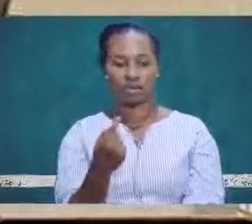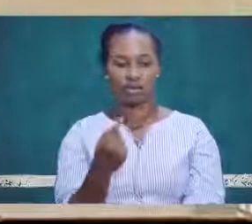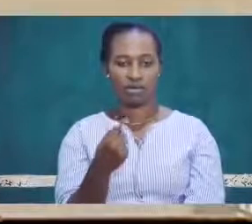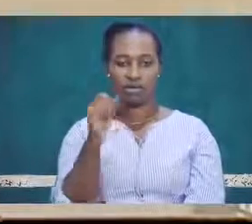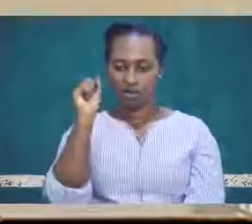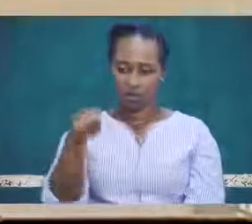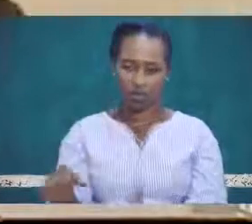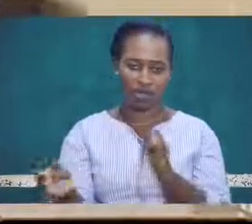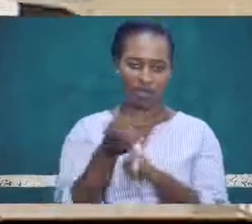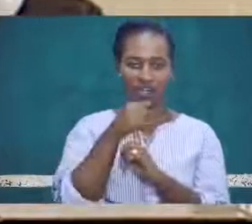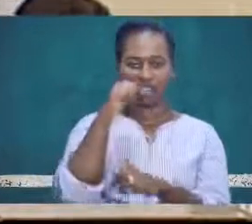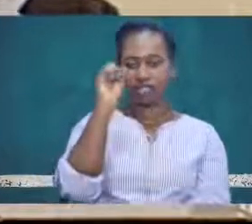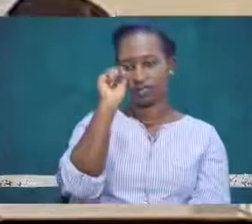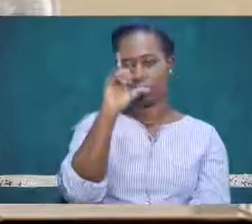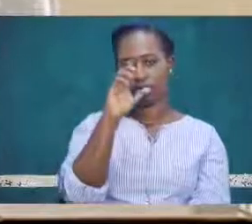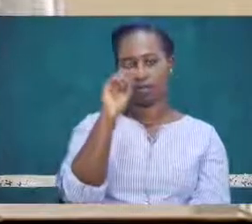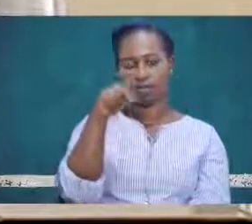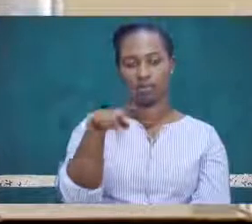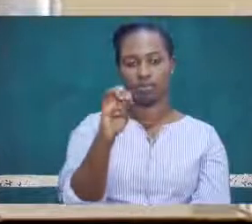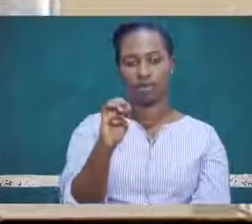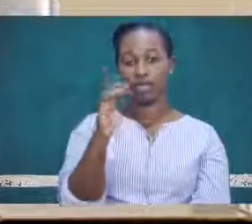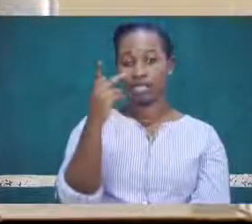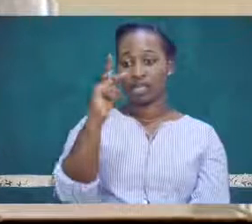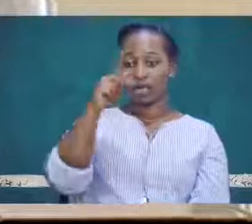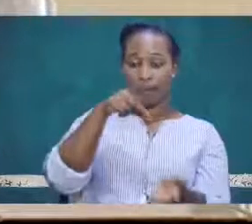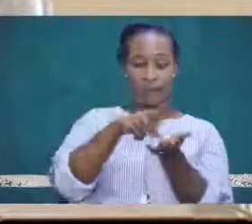able to get the gradient. That will be price 2,